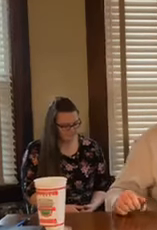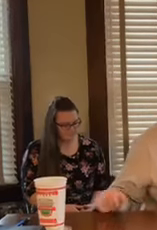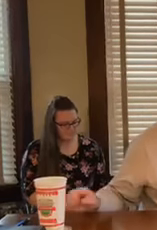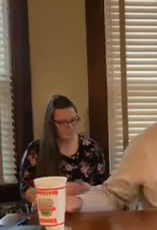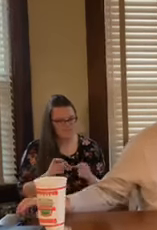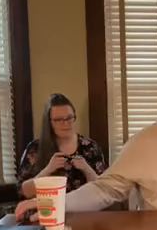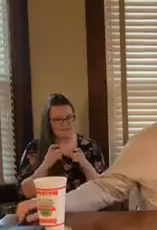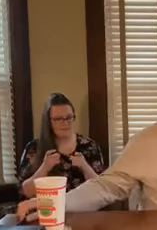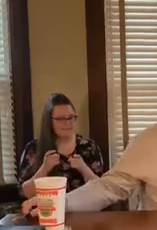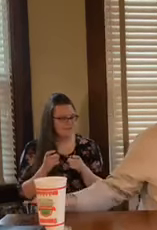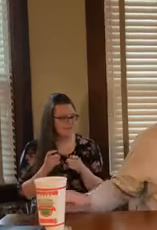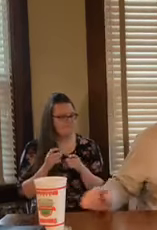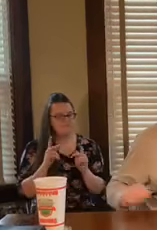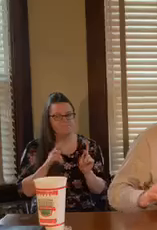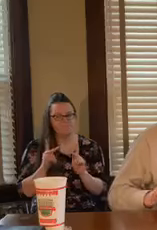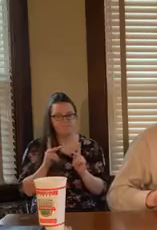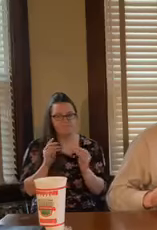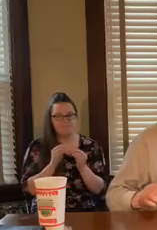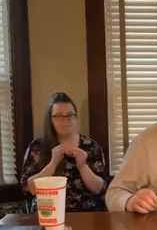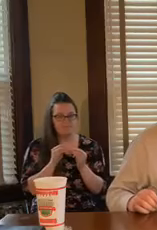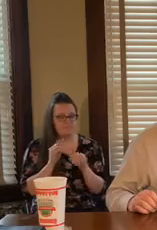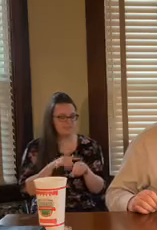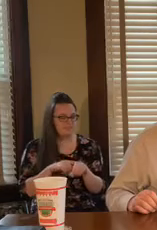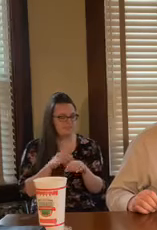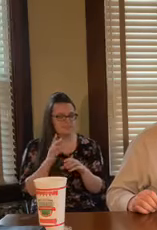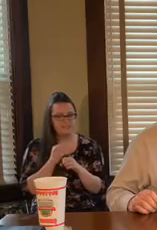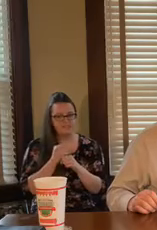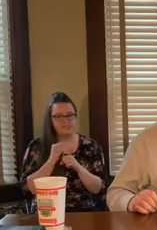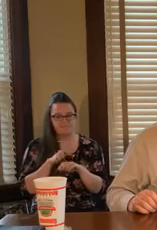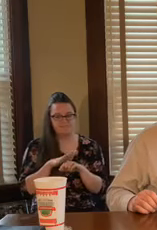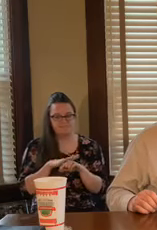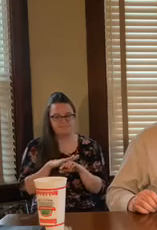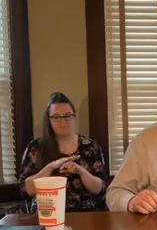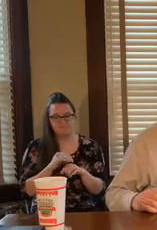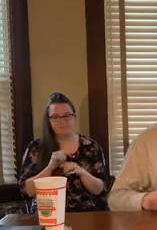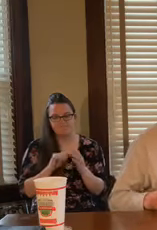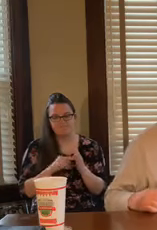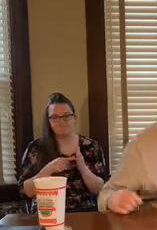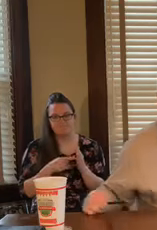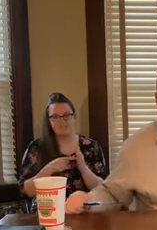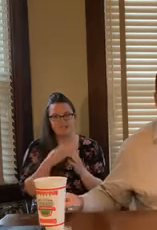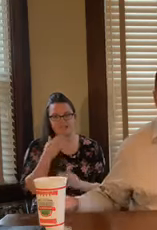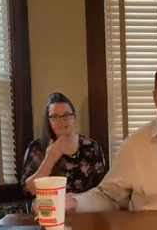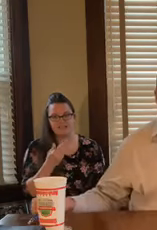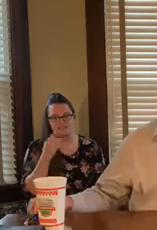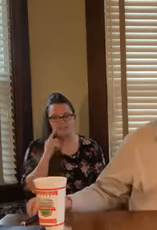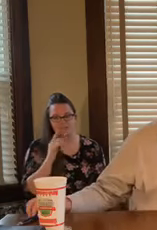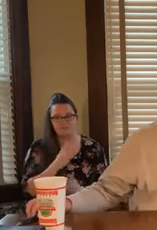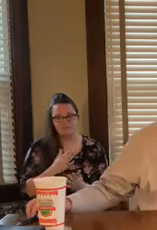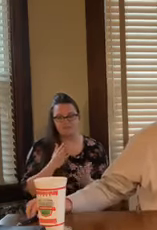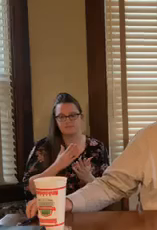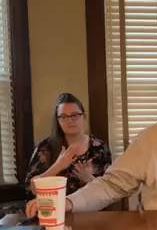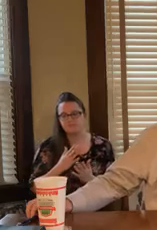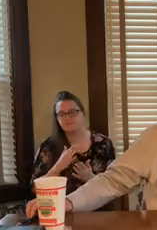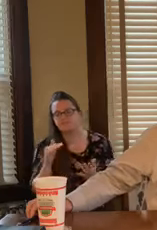We'll give everybody a couple more seconds to log on and get started. Thank you all for tuning in